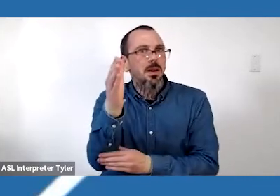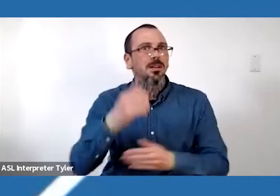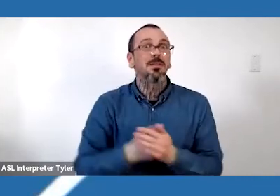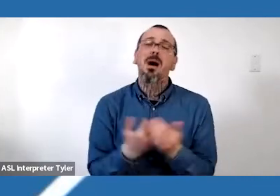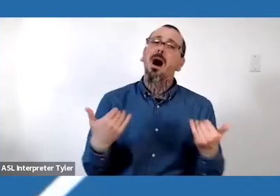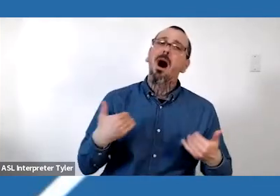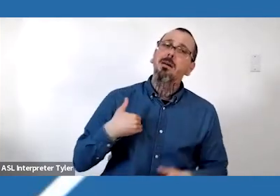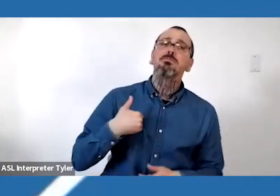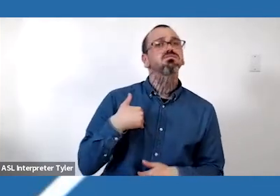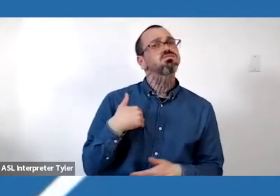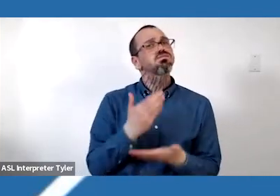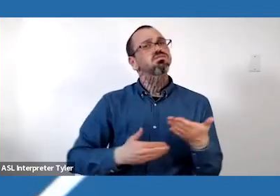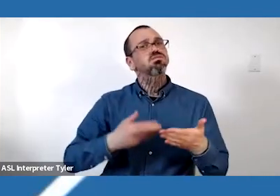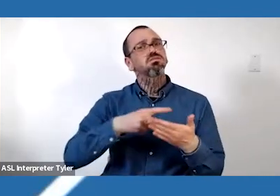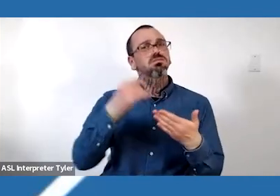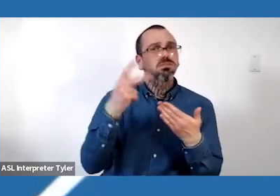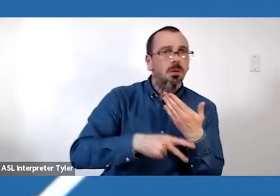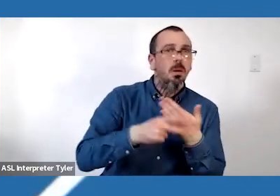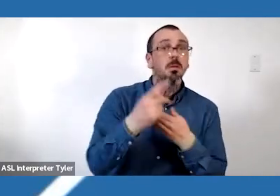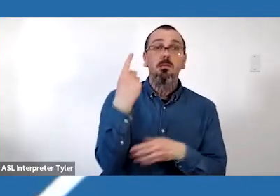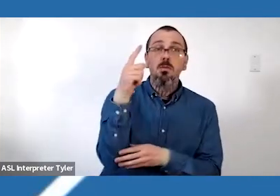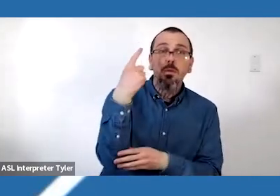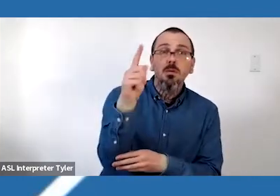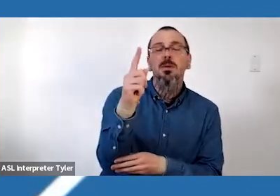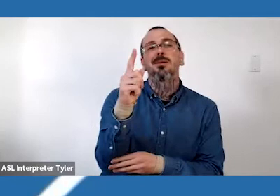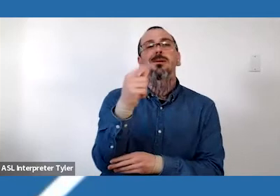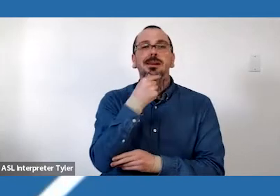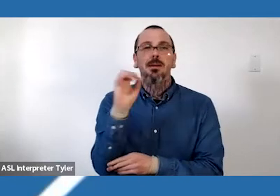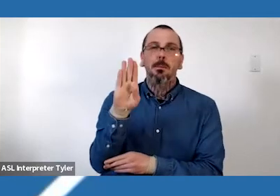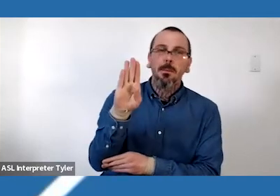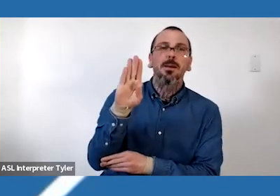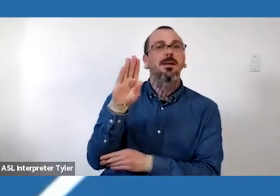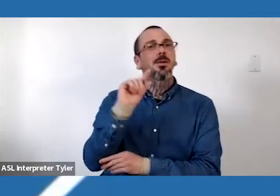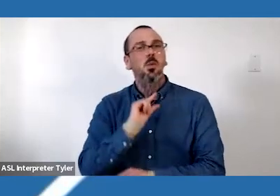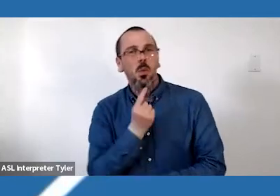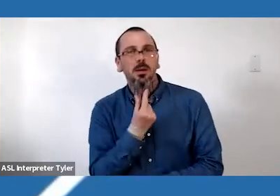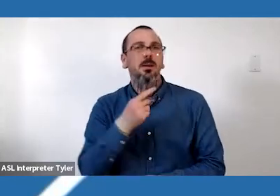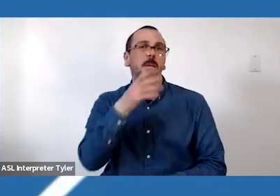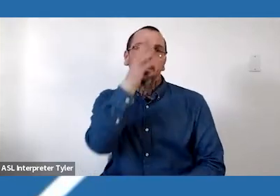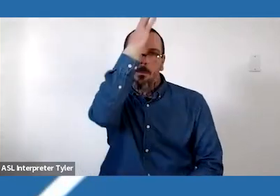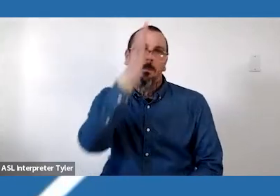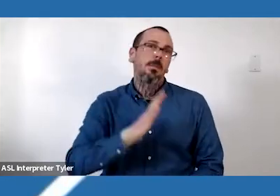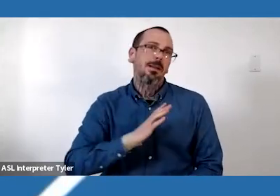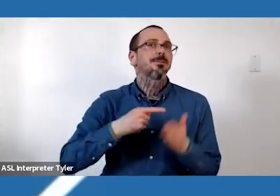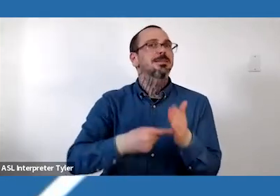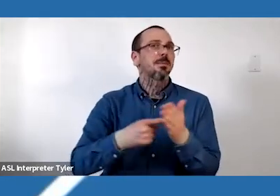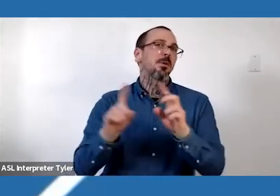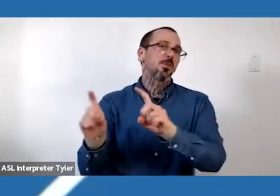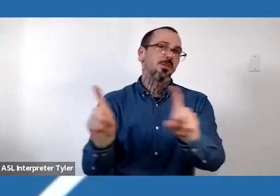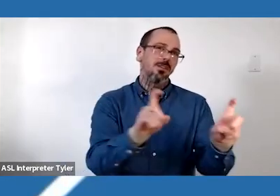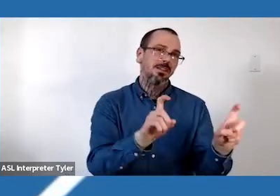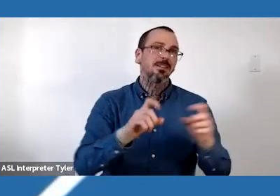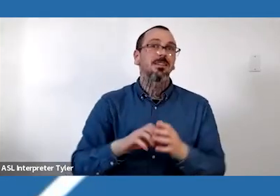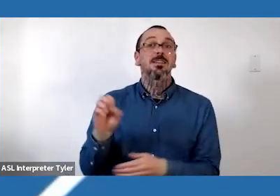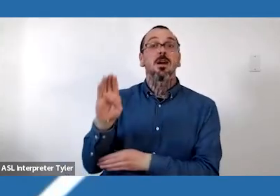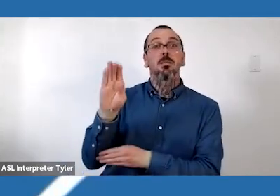data source that our investigators have used. Investigators truly represent CBRC and how we came to be. Our founders